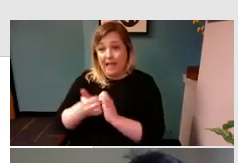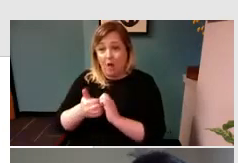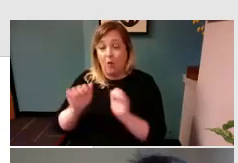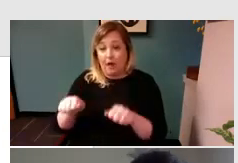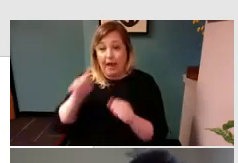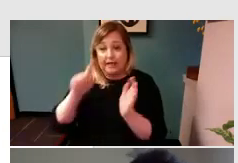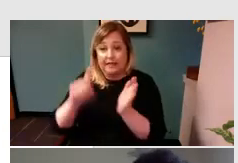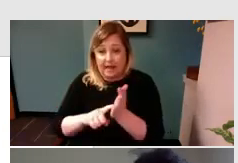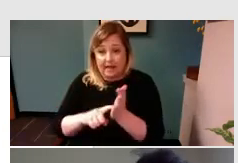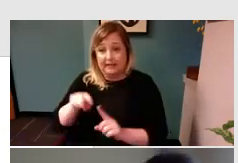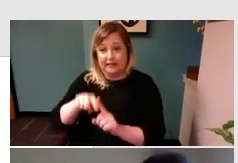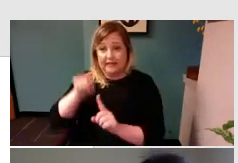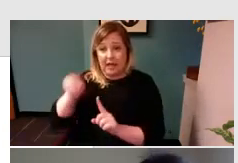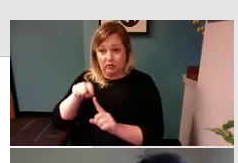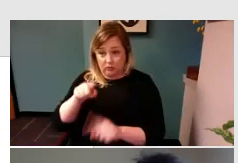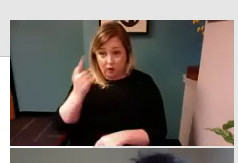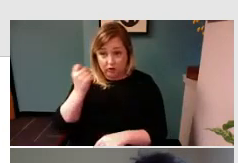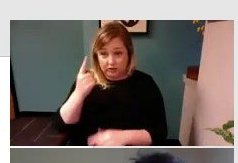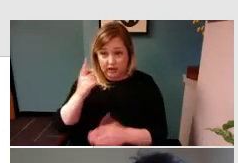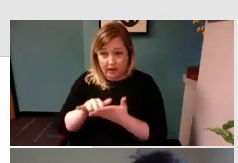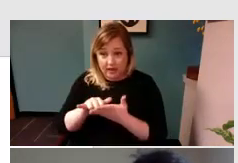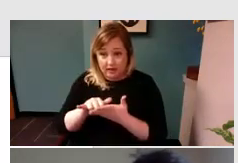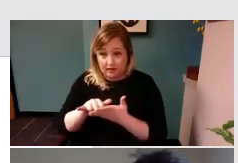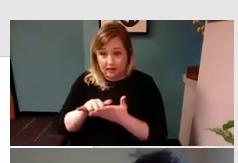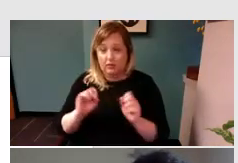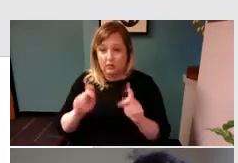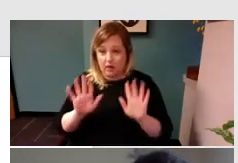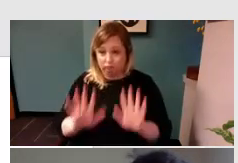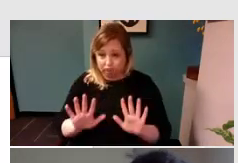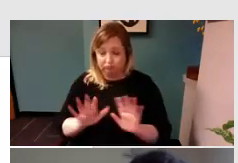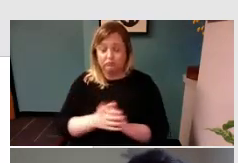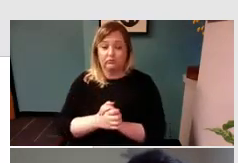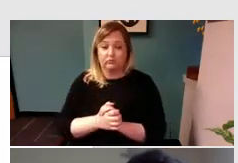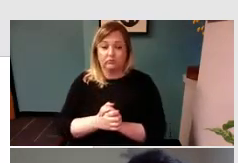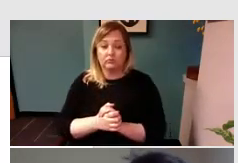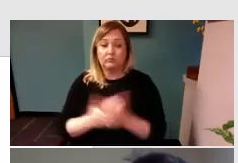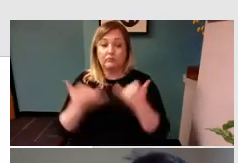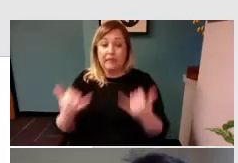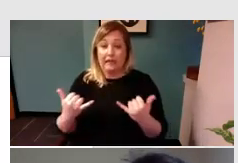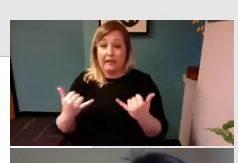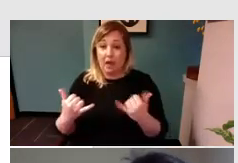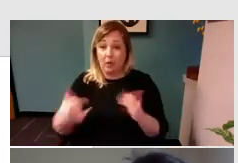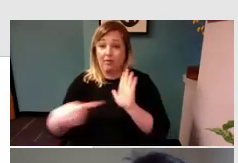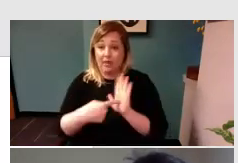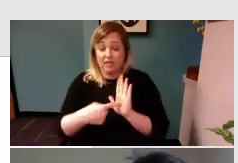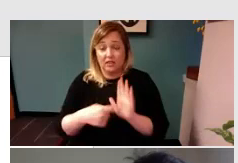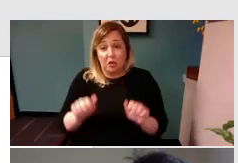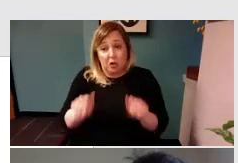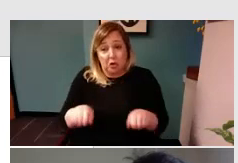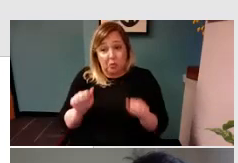Yeah. Yes. So we can have back edges, that much is clear. Now, this is potentially a back edge, right?